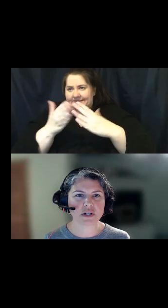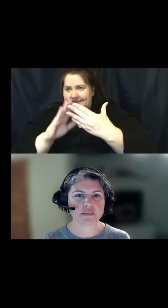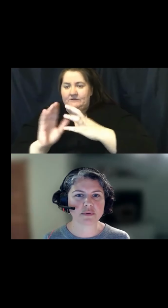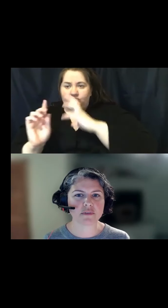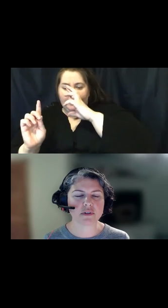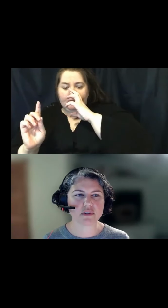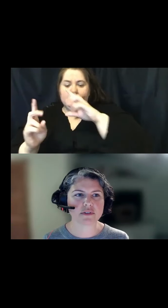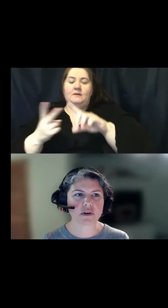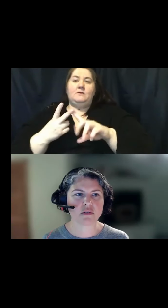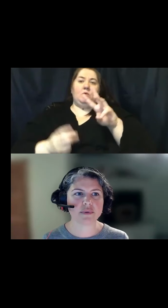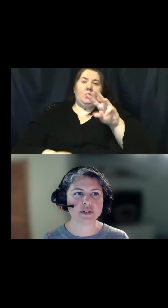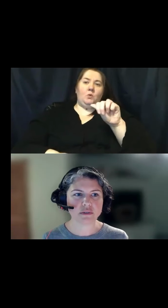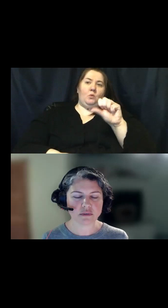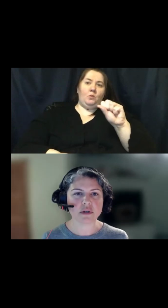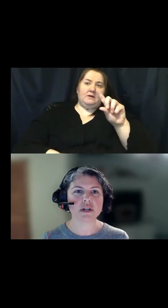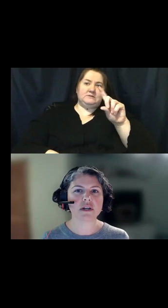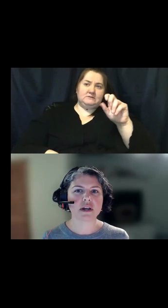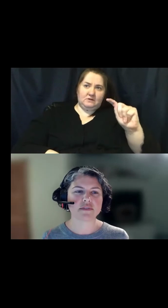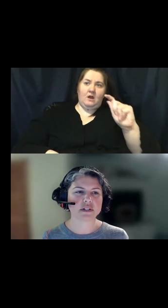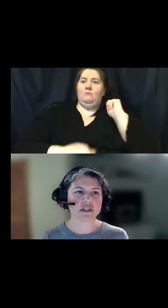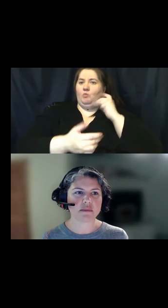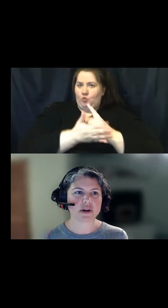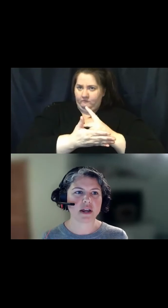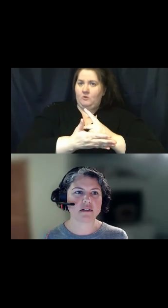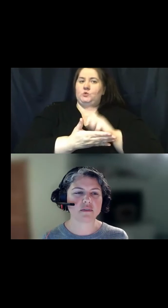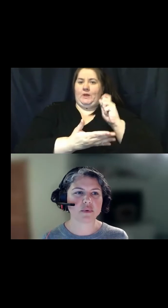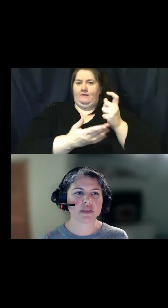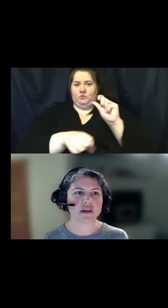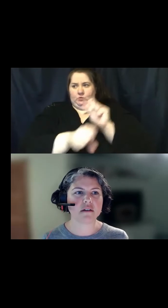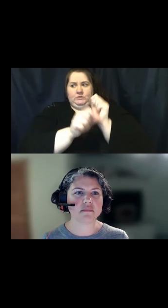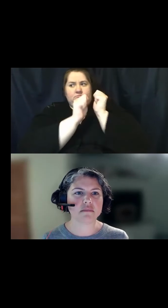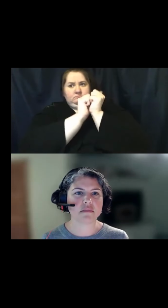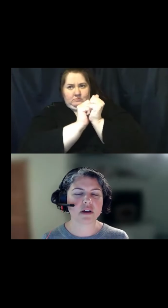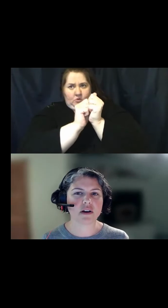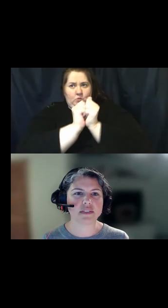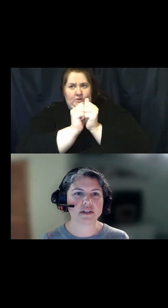and WashDOT approval. So we do have to collaborate with